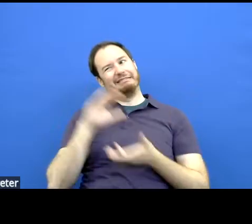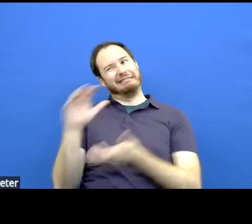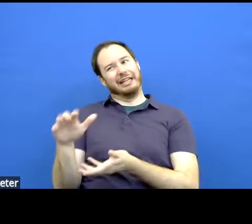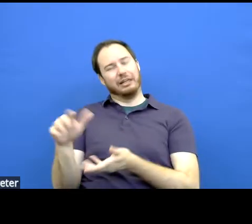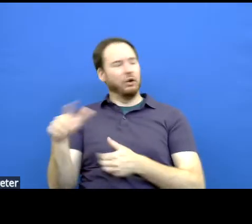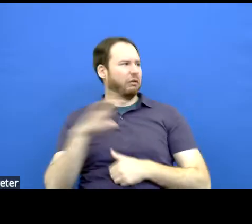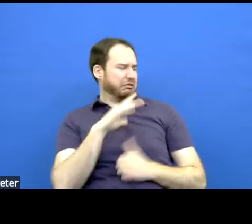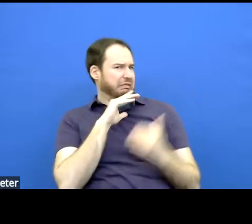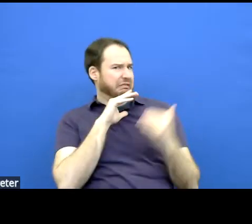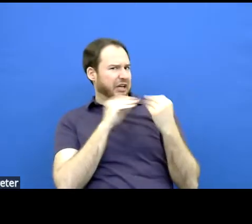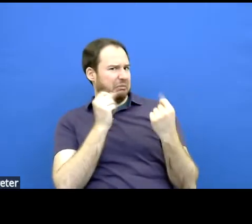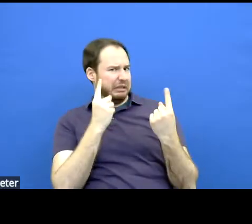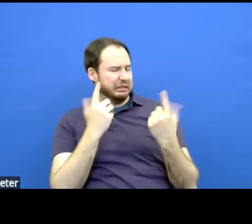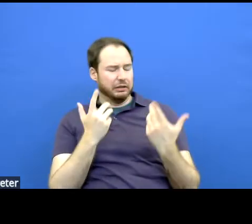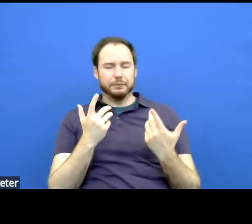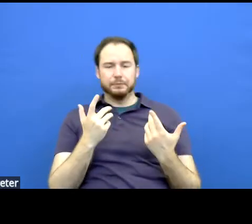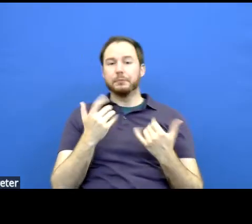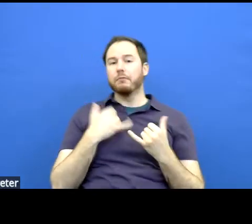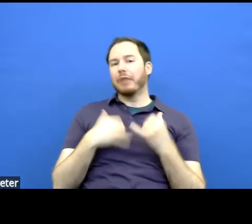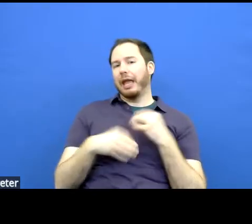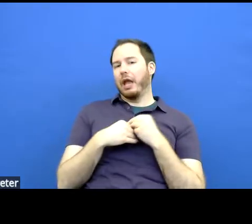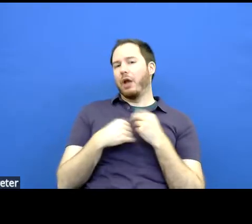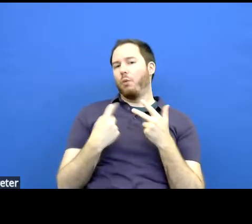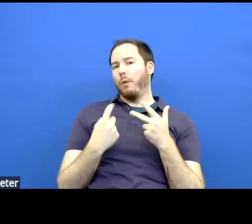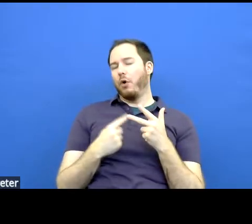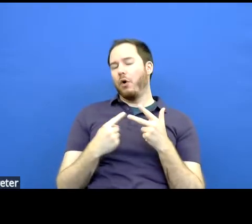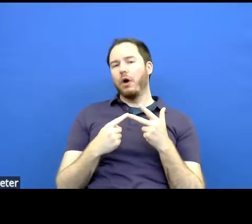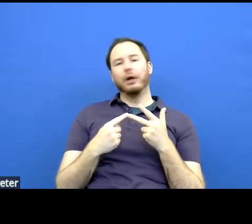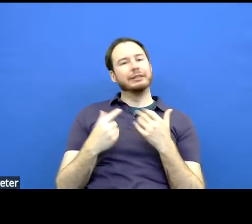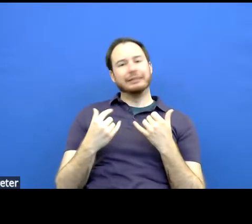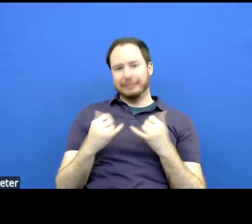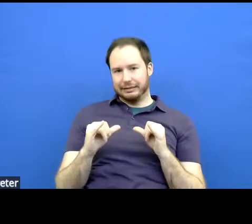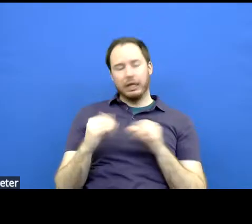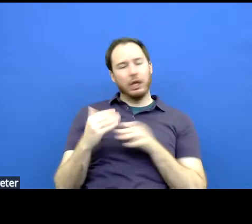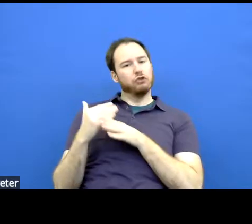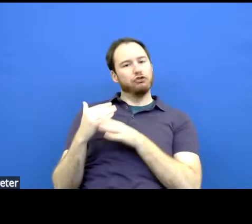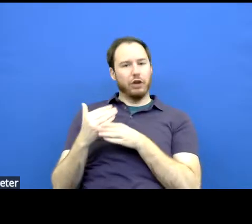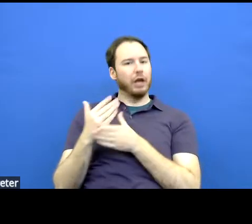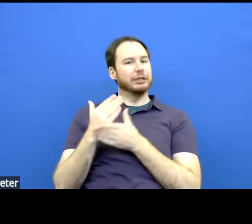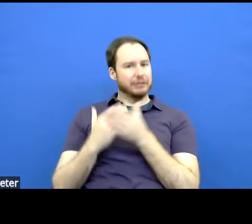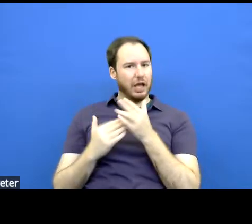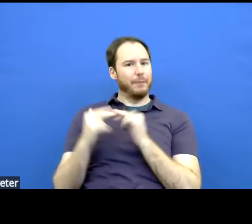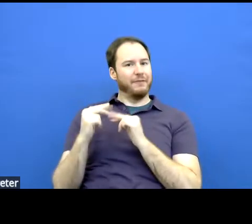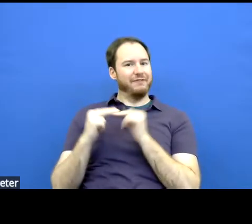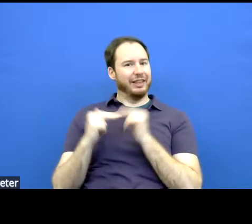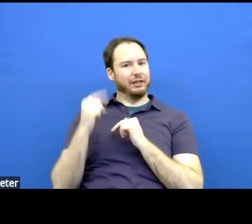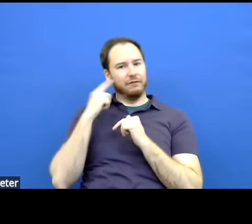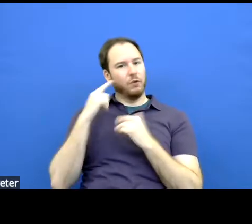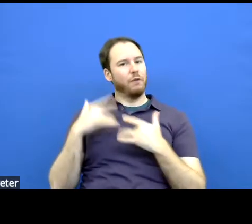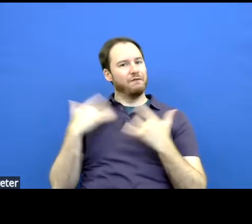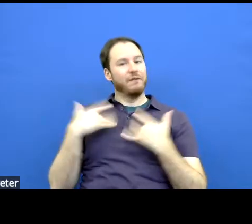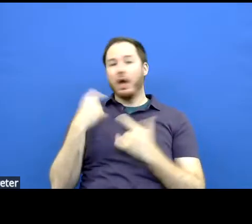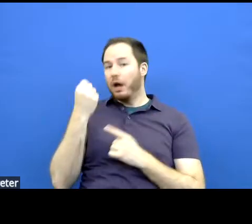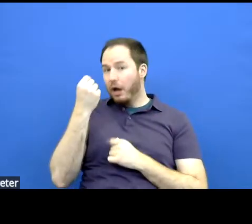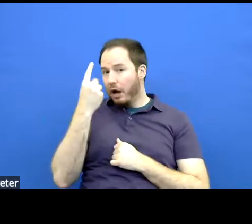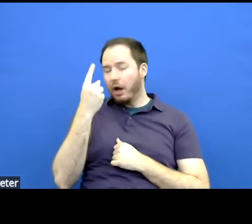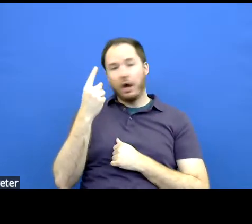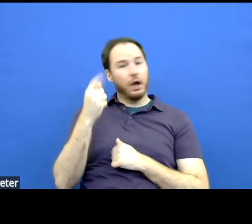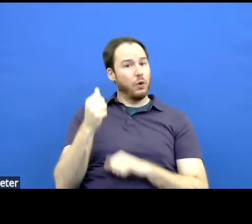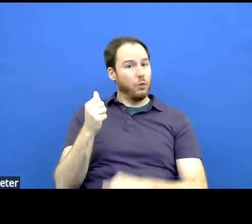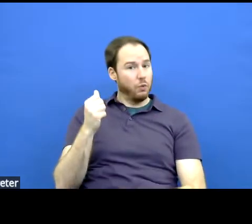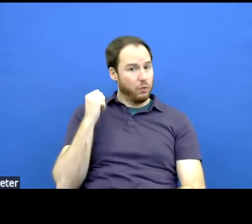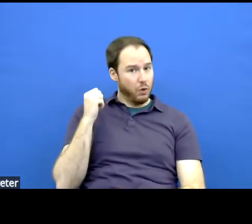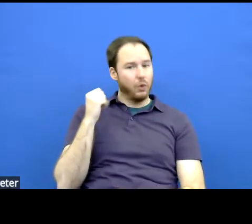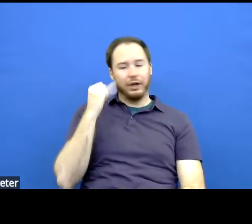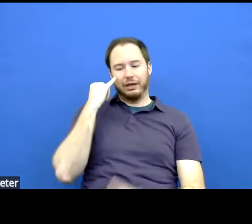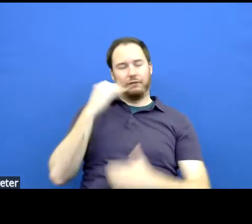that makes sense. The last thing we rolled in, though, is we still do share facilities and events. Now, what we don't do is, in other words, if